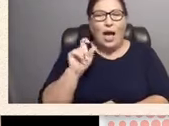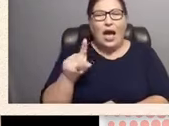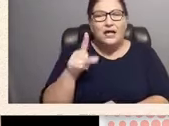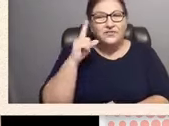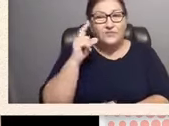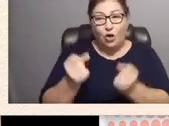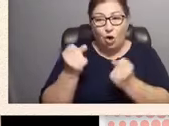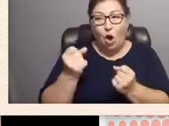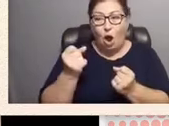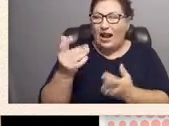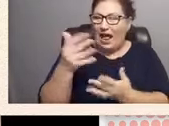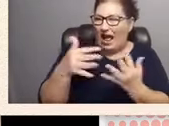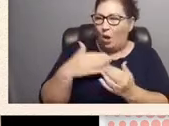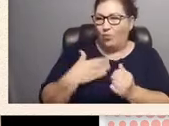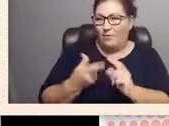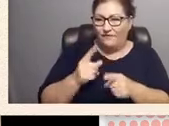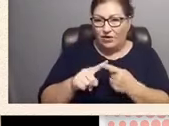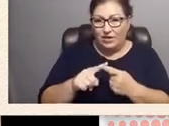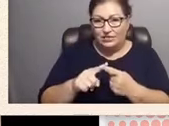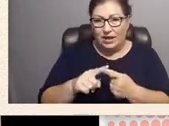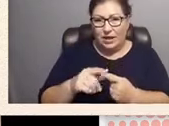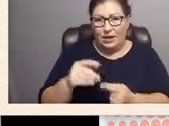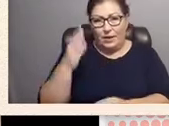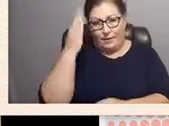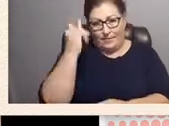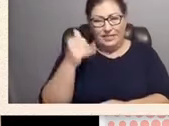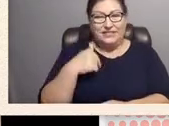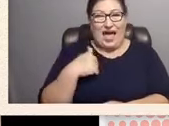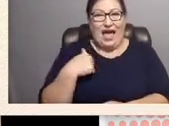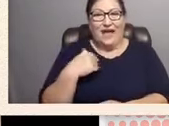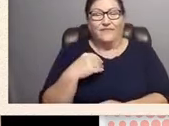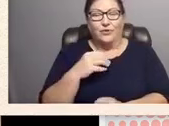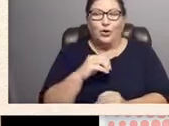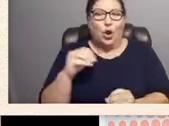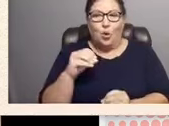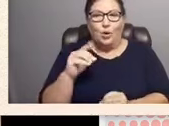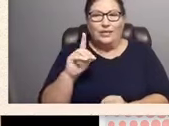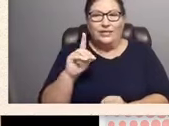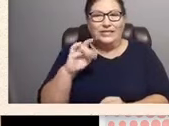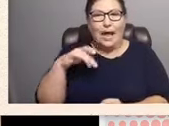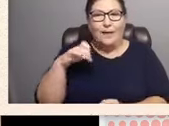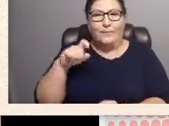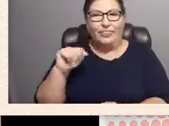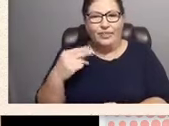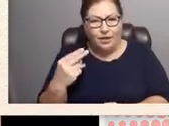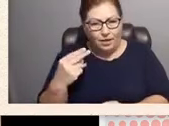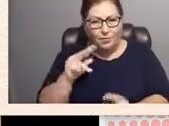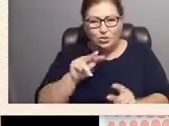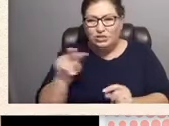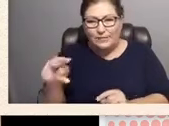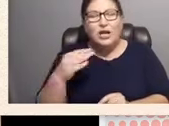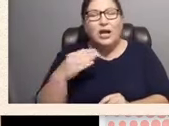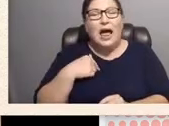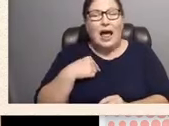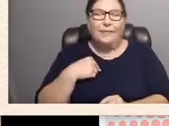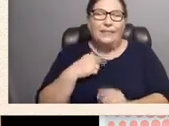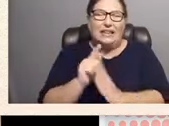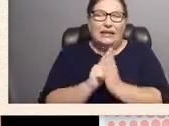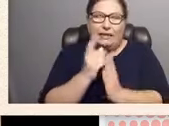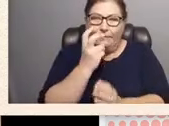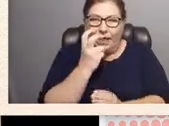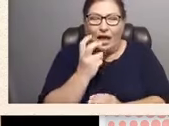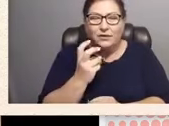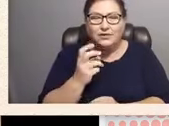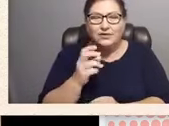and me having no depth perception, legally blind and whatnot, it's kind of like a whole another thought process to see like what